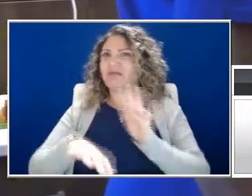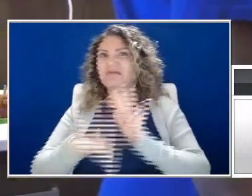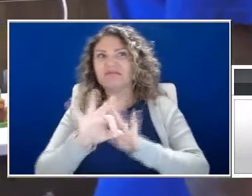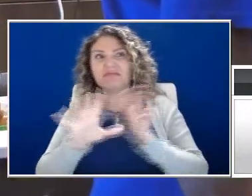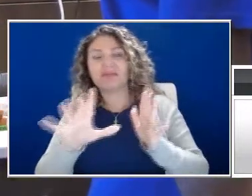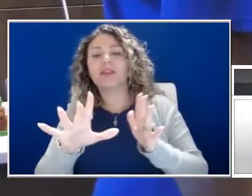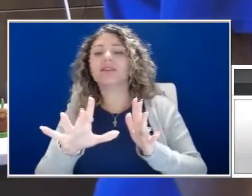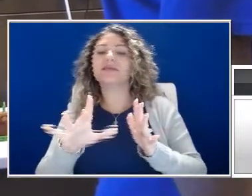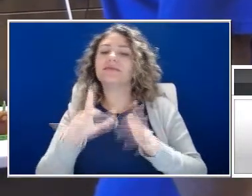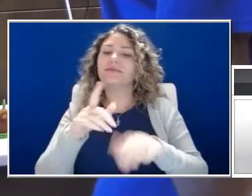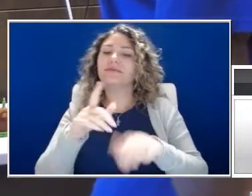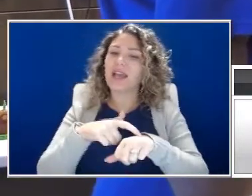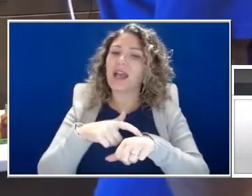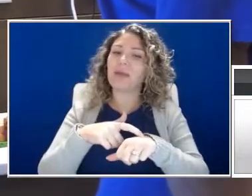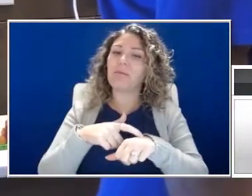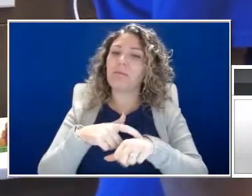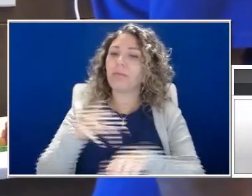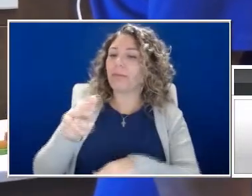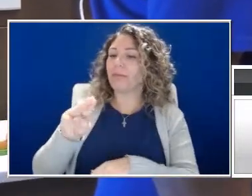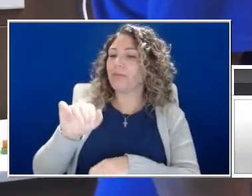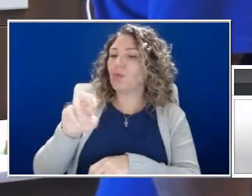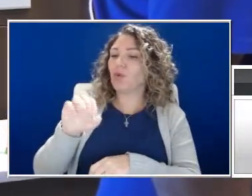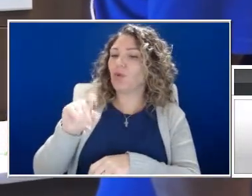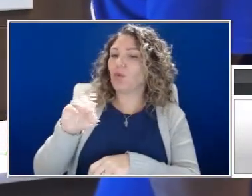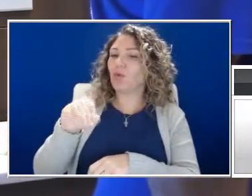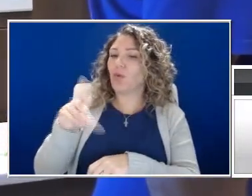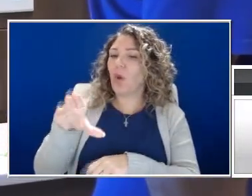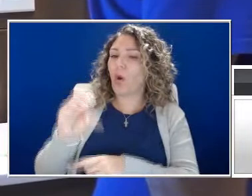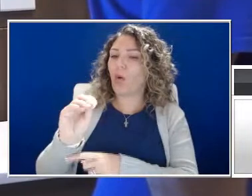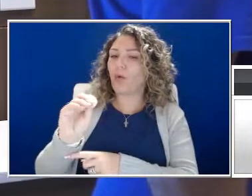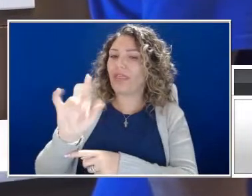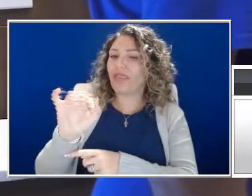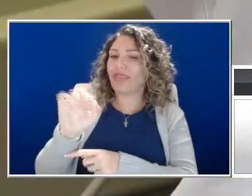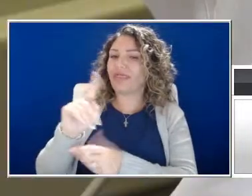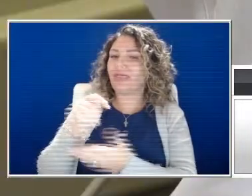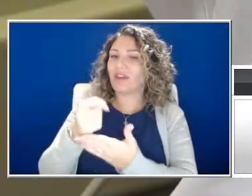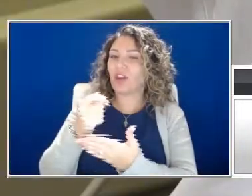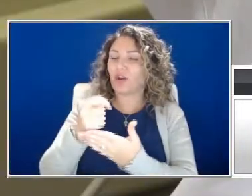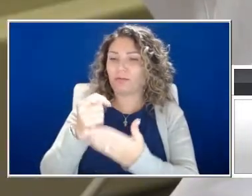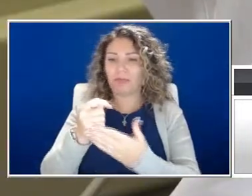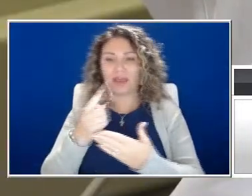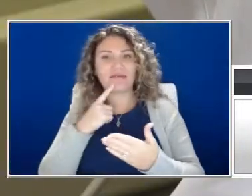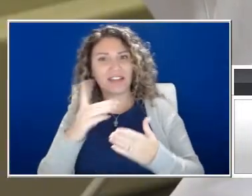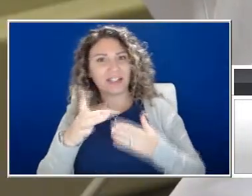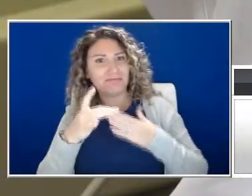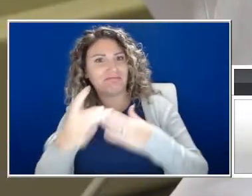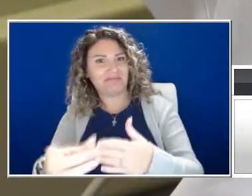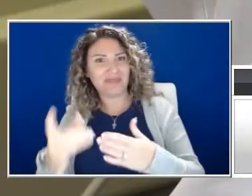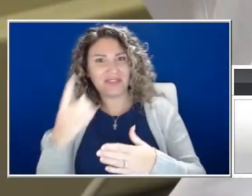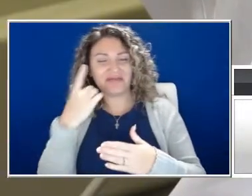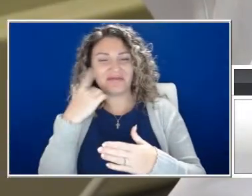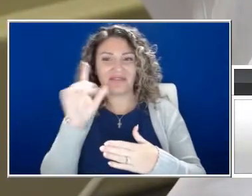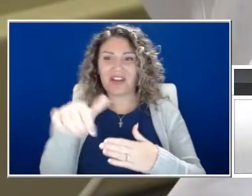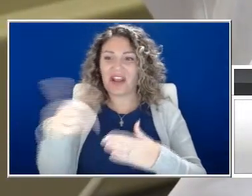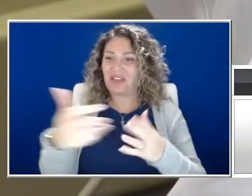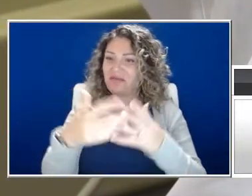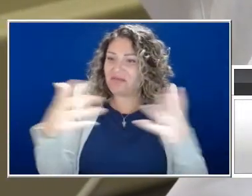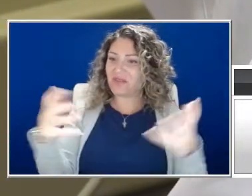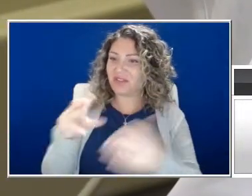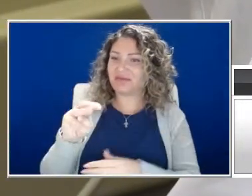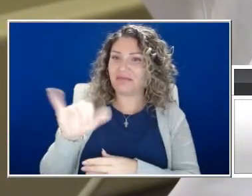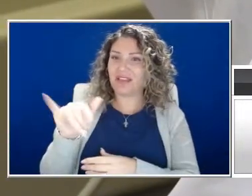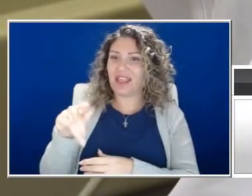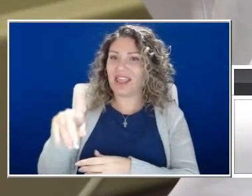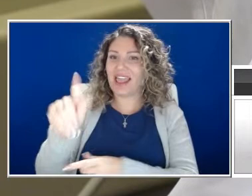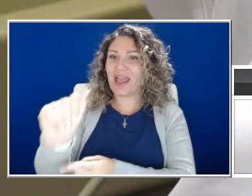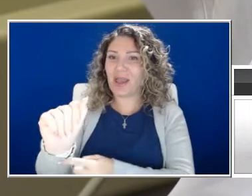he and Jody are helping pave the way for other multiple myeloma patients. I'll say it this way, I'm much happier when I'm looking at this